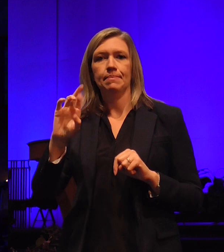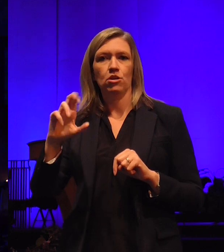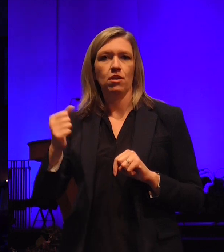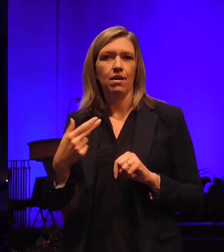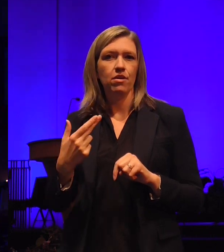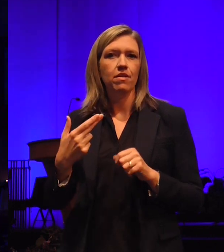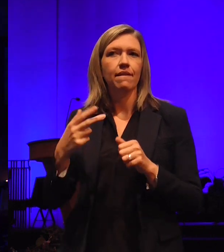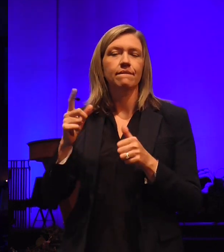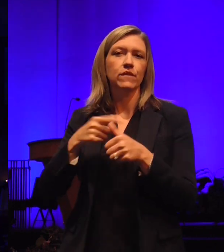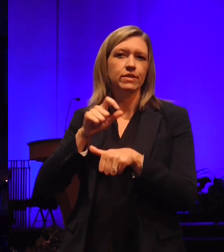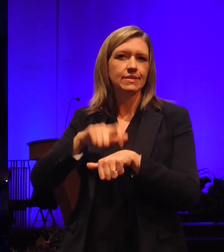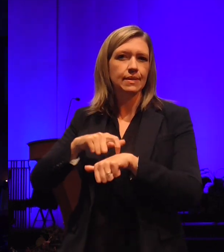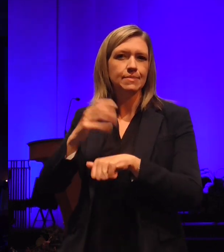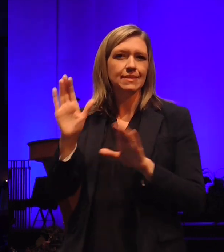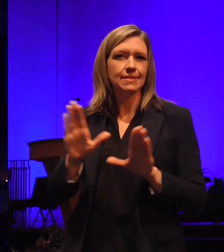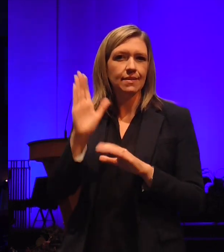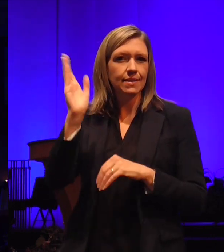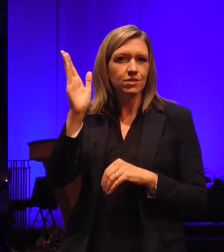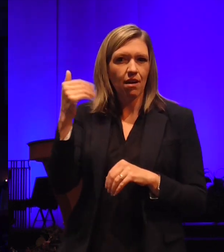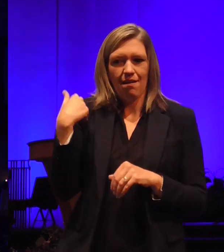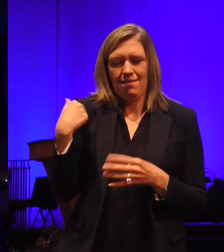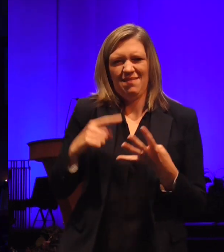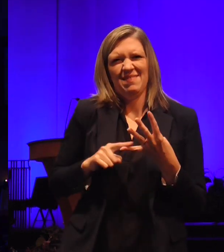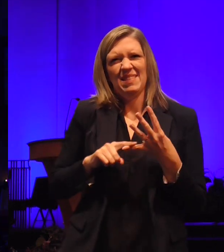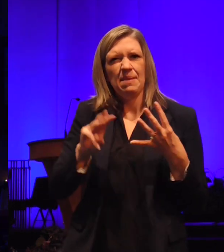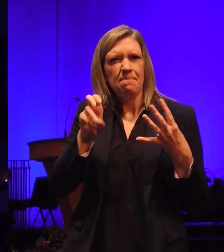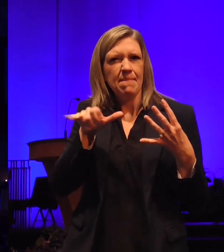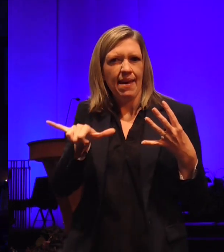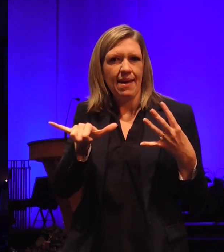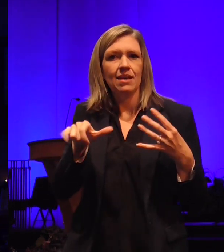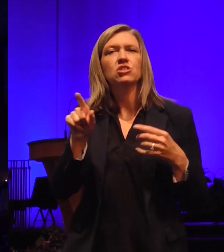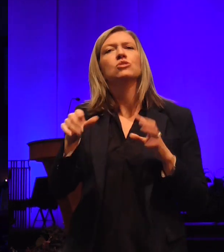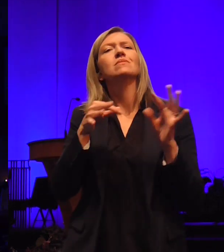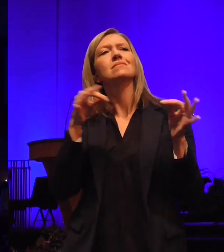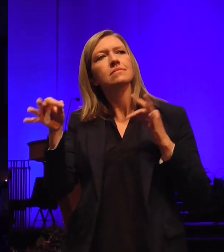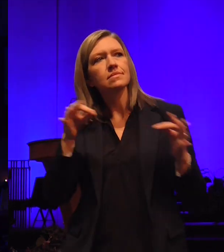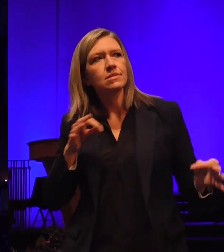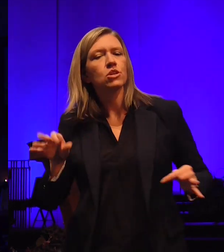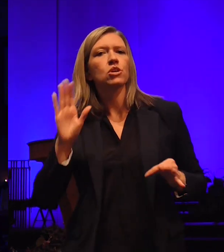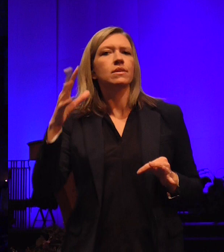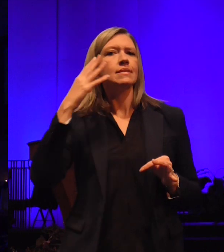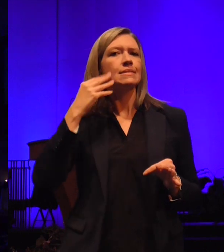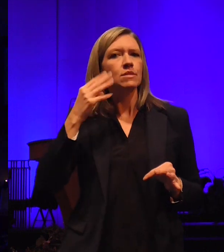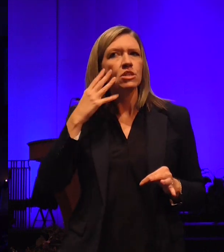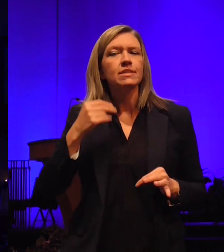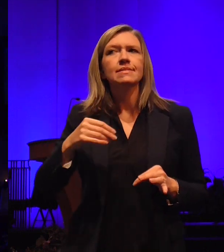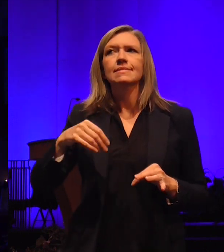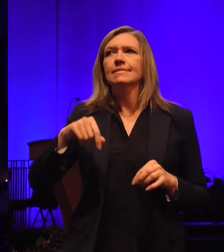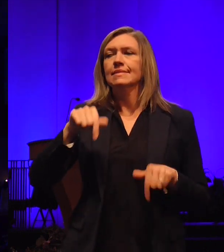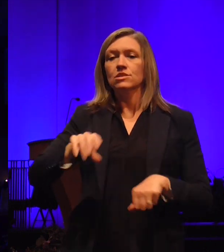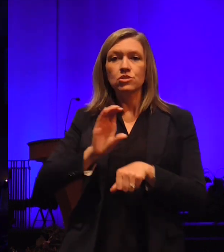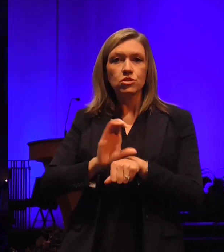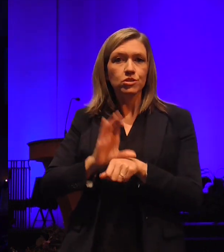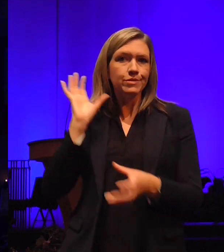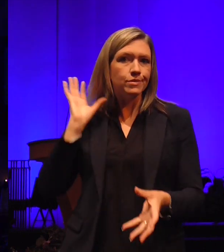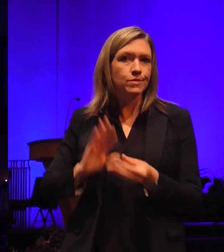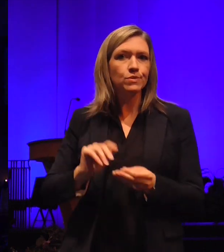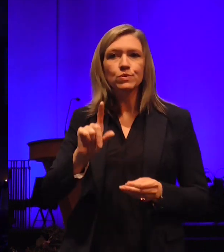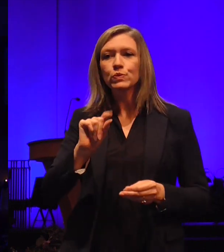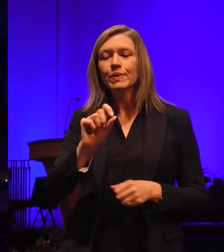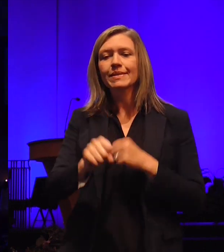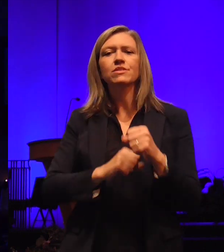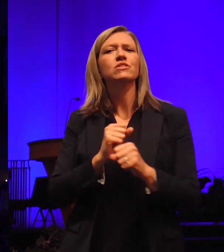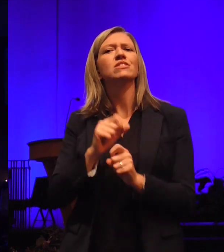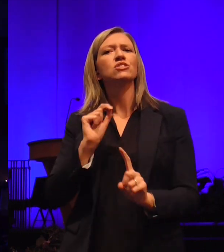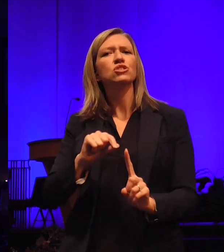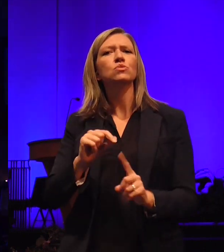at Mile High Church at the end of May, and she was giving her Mile High testimony of being with the church here for 20 years, and she was sharing her